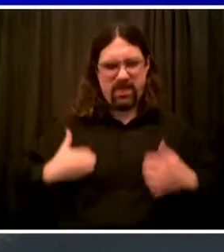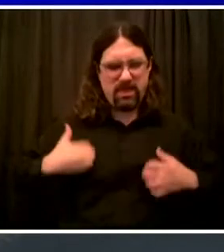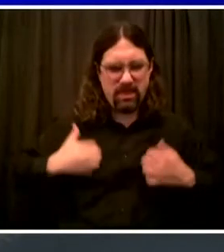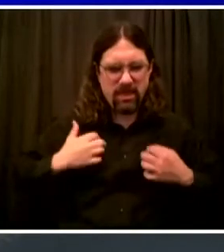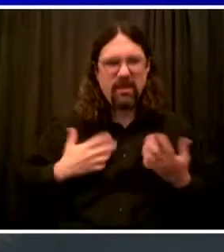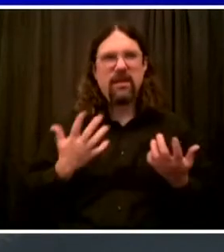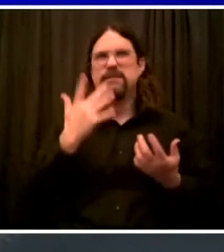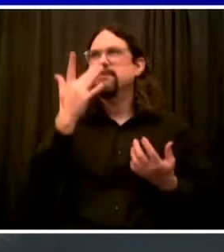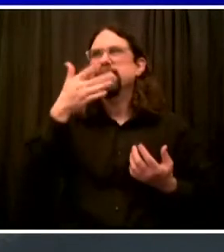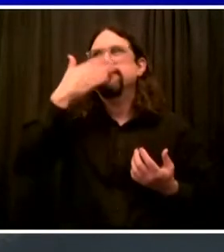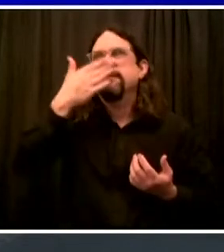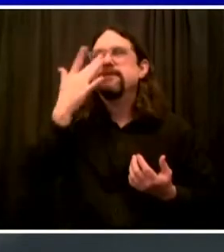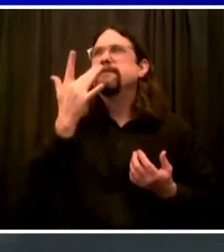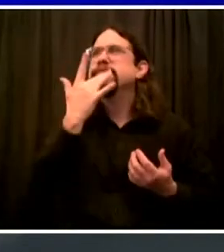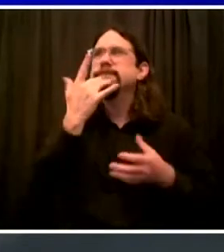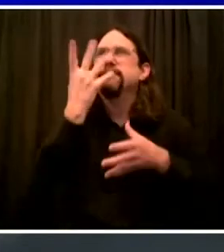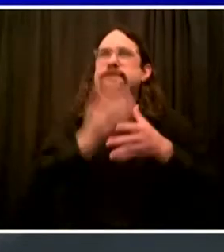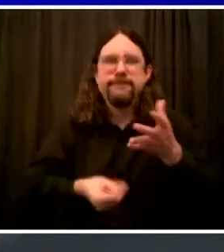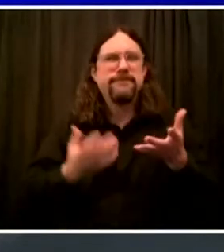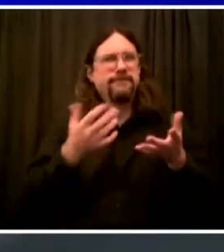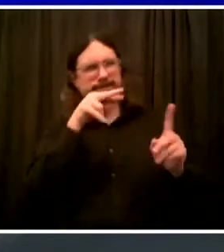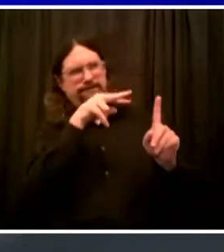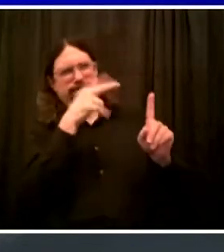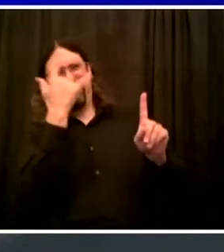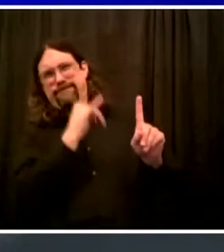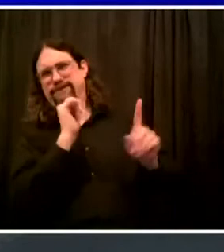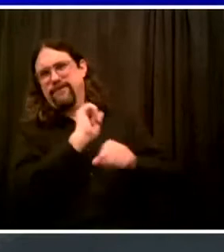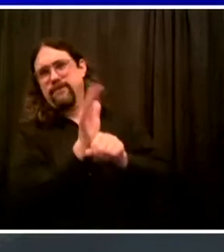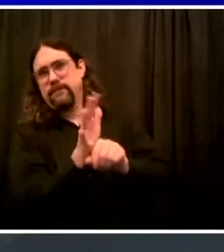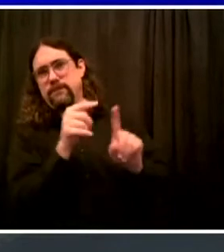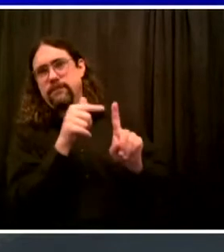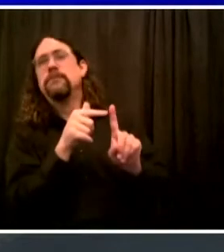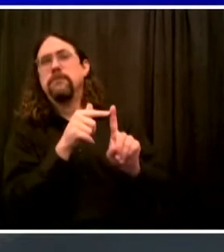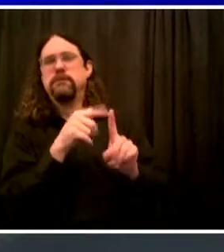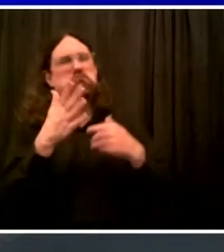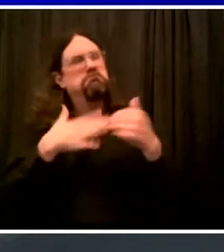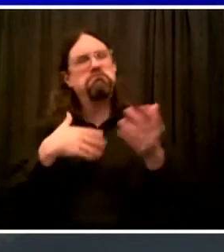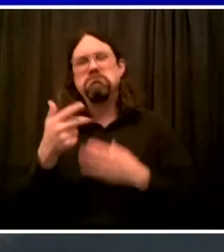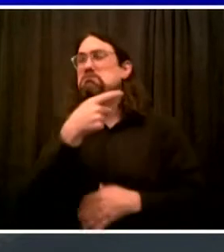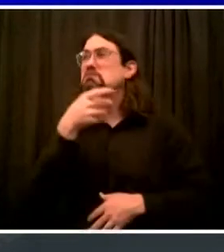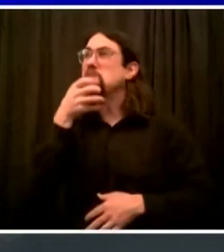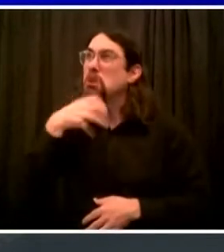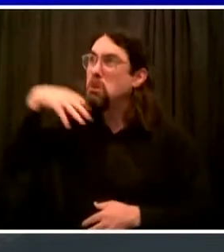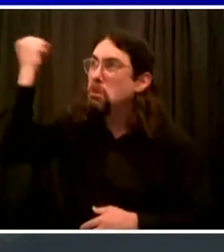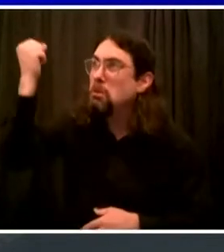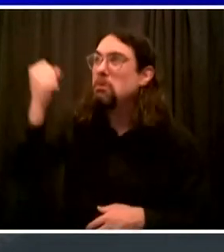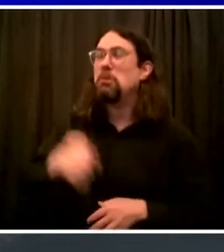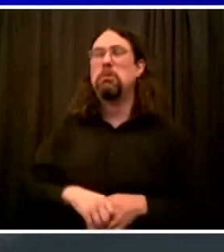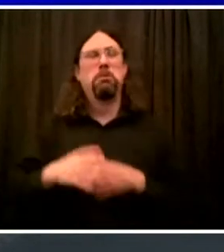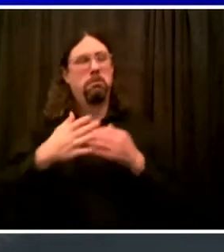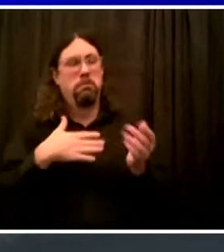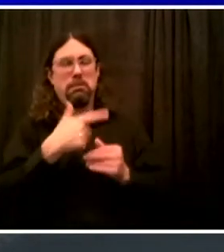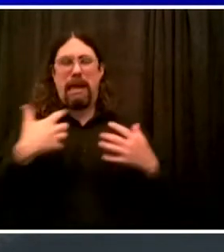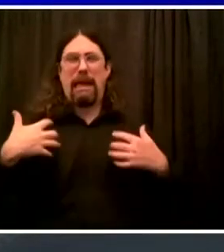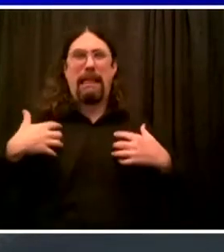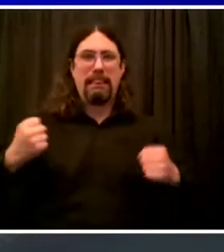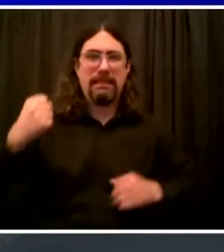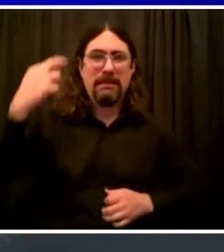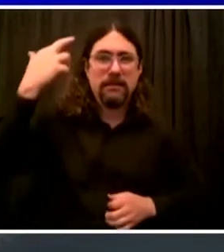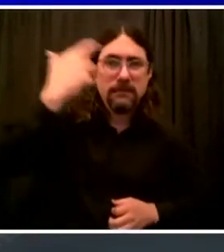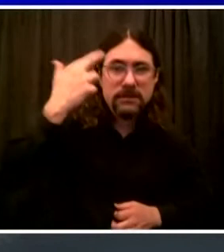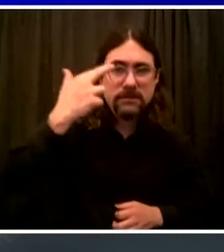But what we're saying is, even if you are not older, even if you don't have those pre-existing conditions, if you have the symptoms, we want to see you get